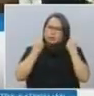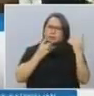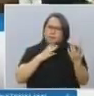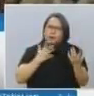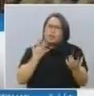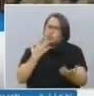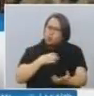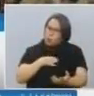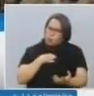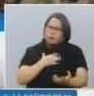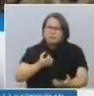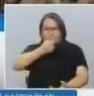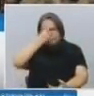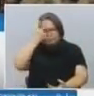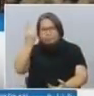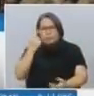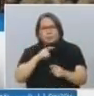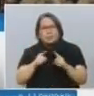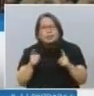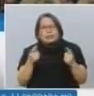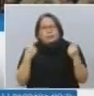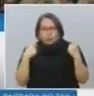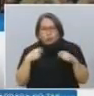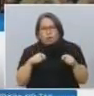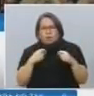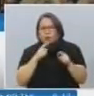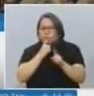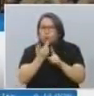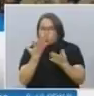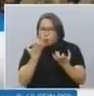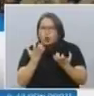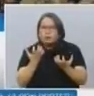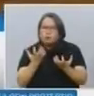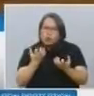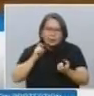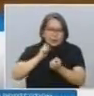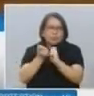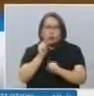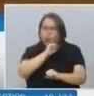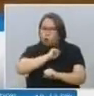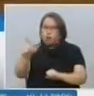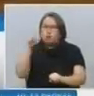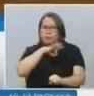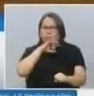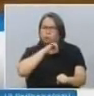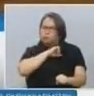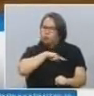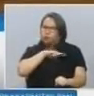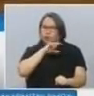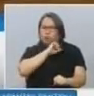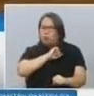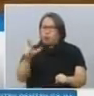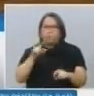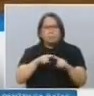do. Much as I would like to do the impossible, that power is